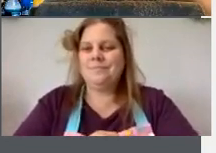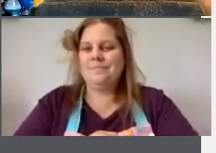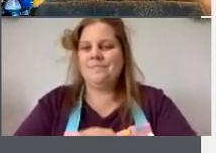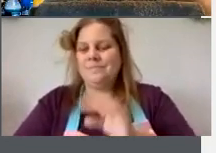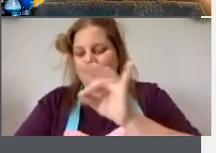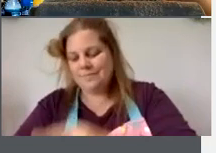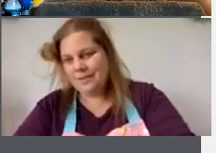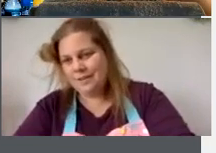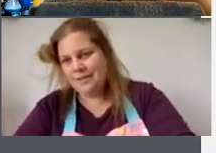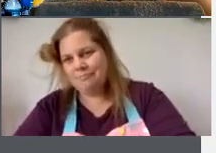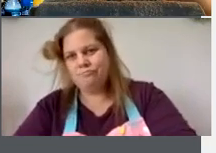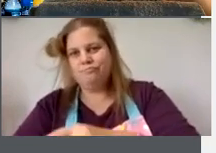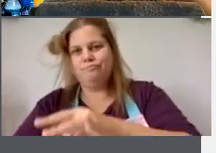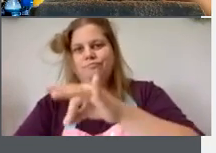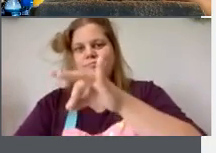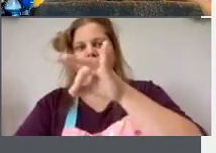Up,